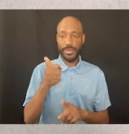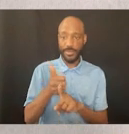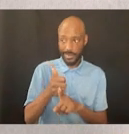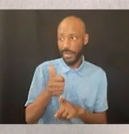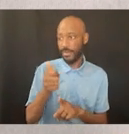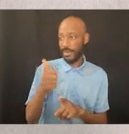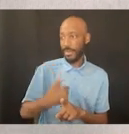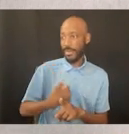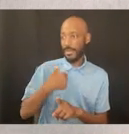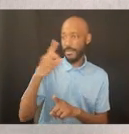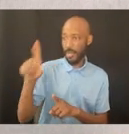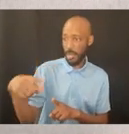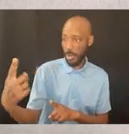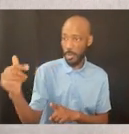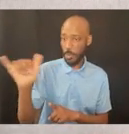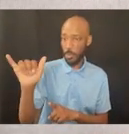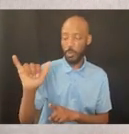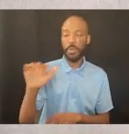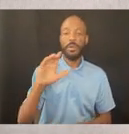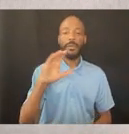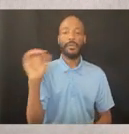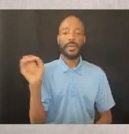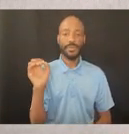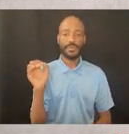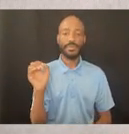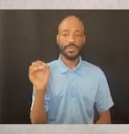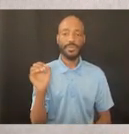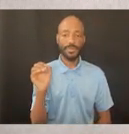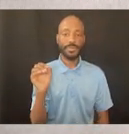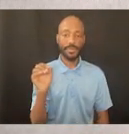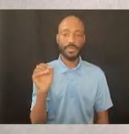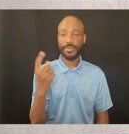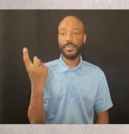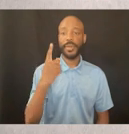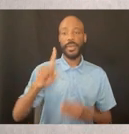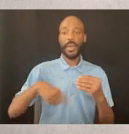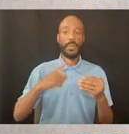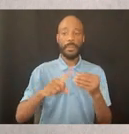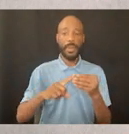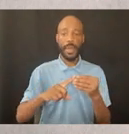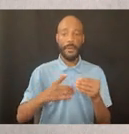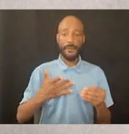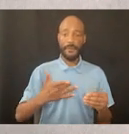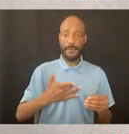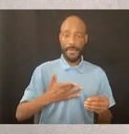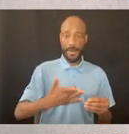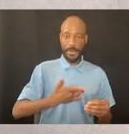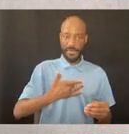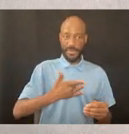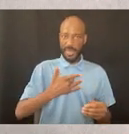alone. And just there's something about just feeling the need to kind of mark